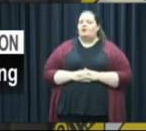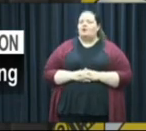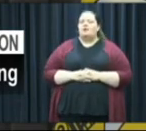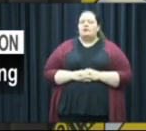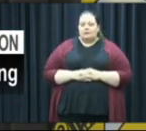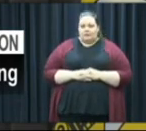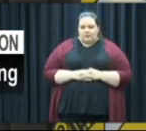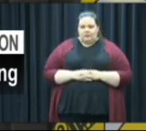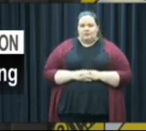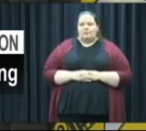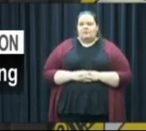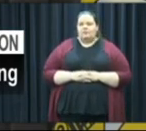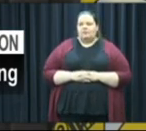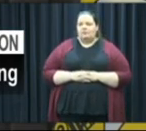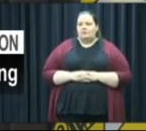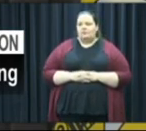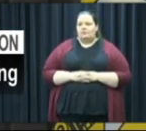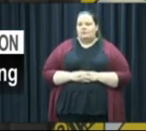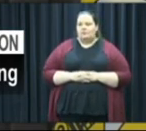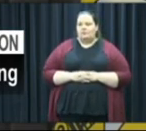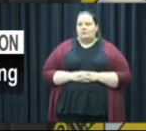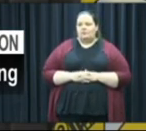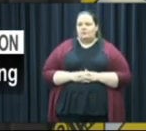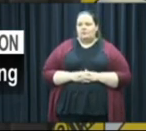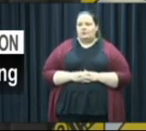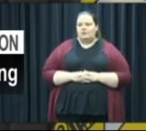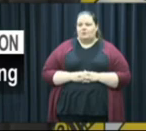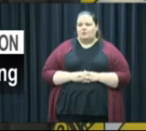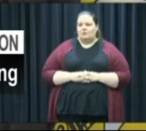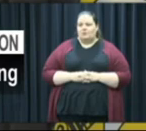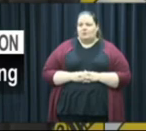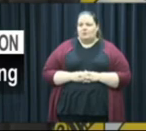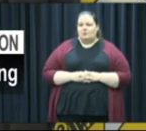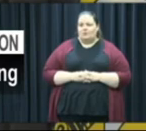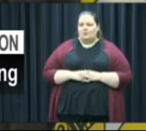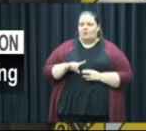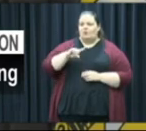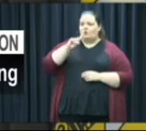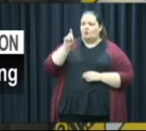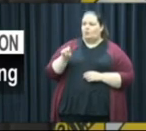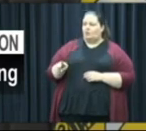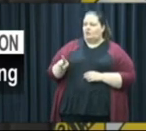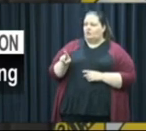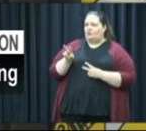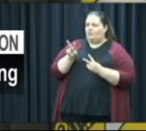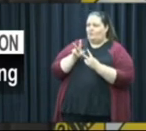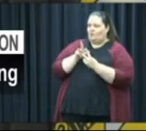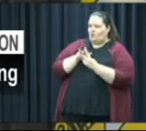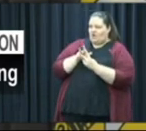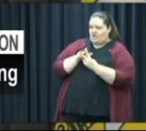Hi, I have a question. I'm hoping both Dr. Russell and Premier Higgs can